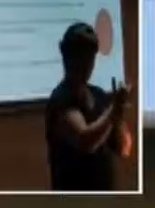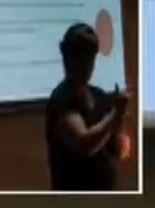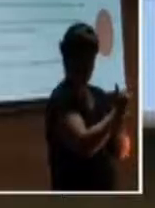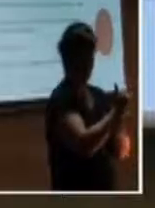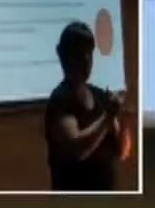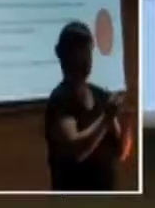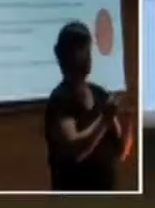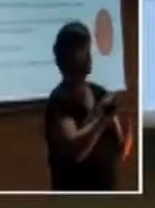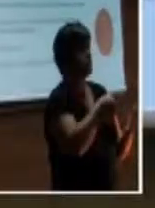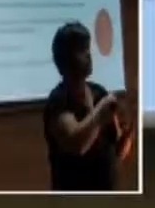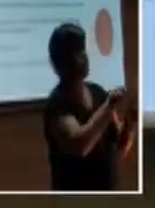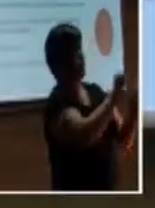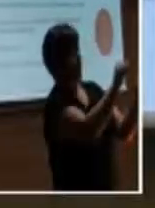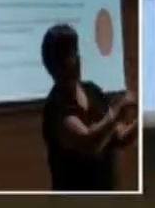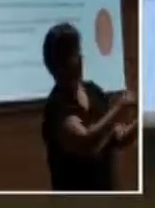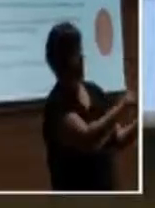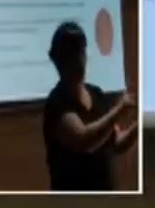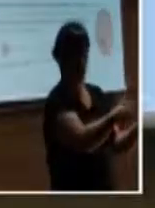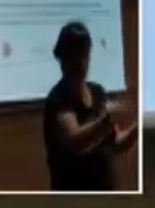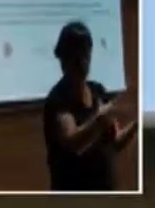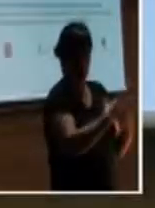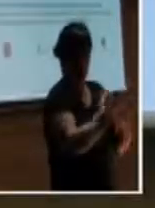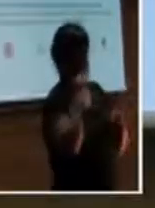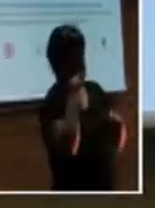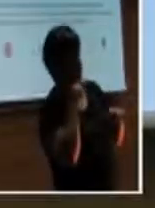palliative care philosophy.